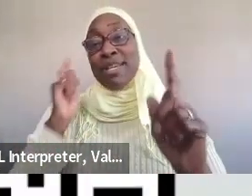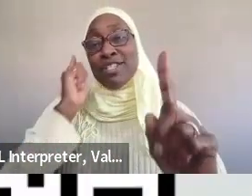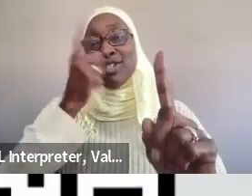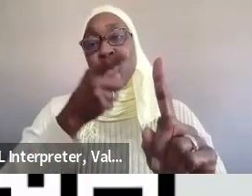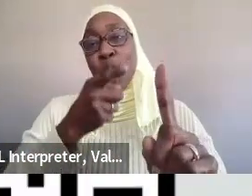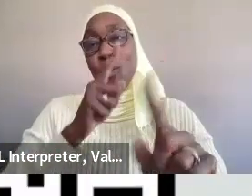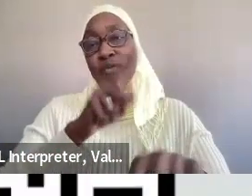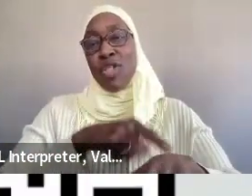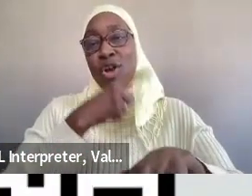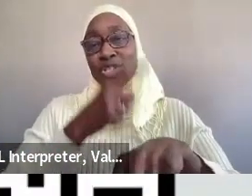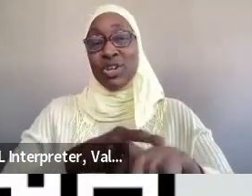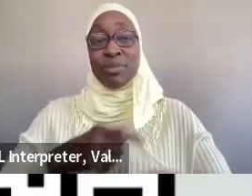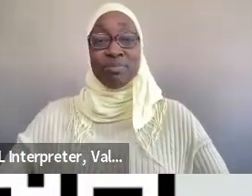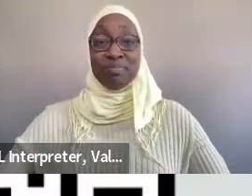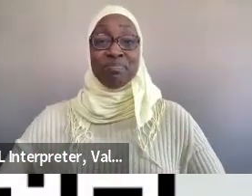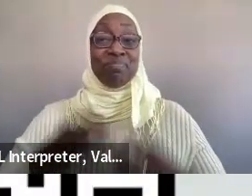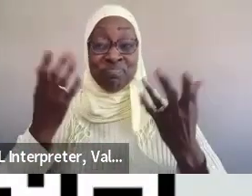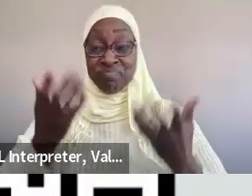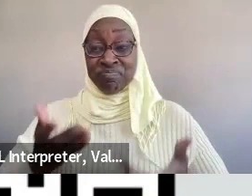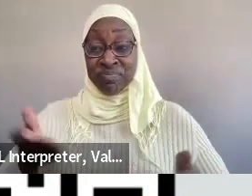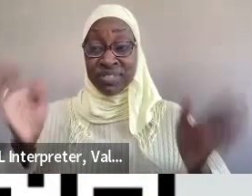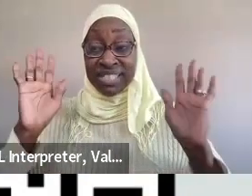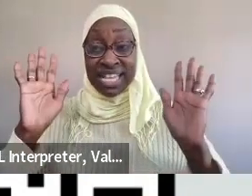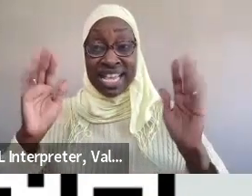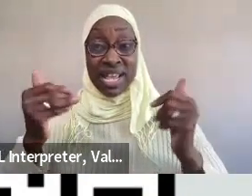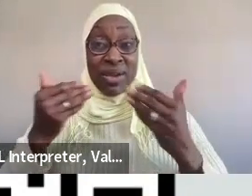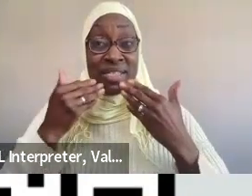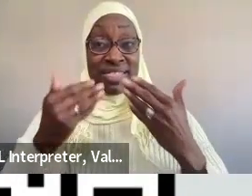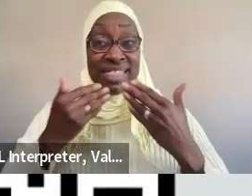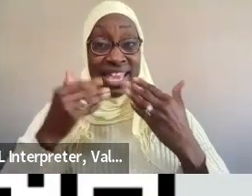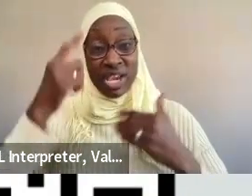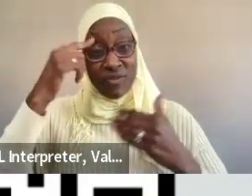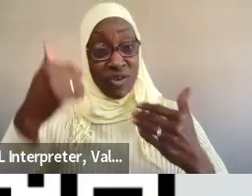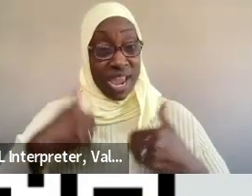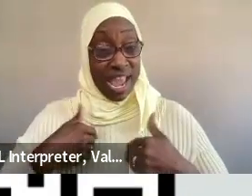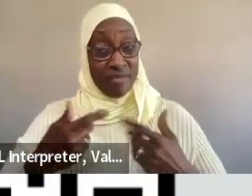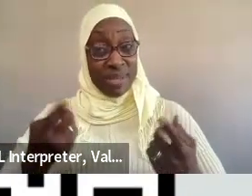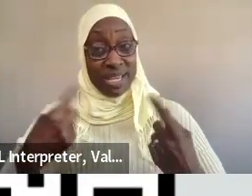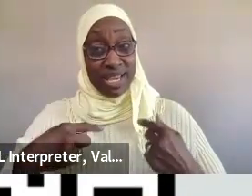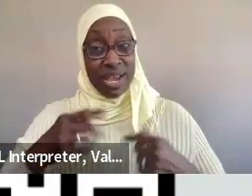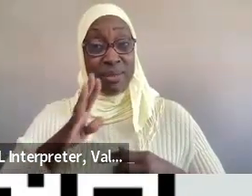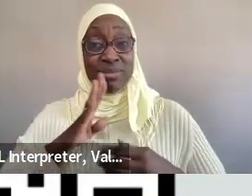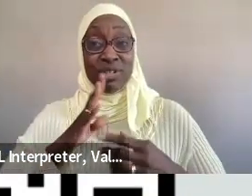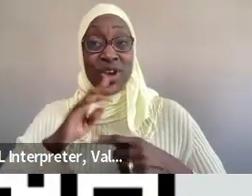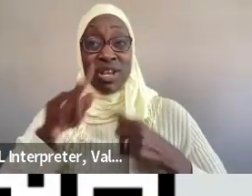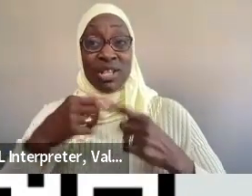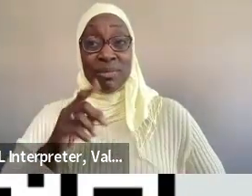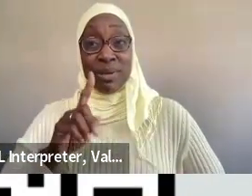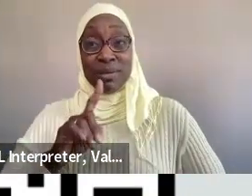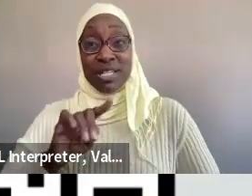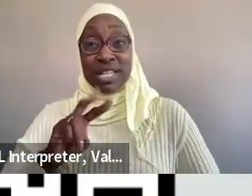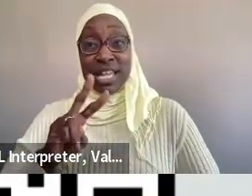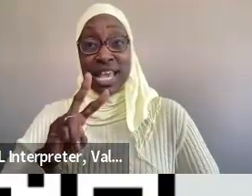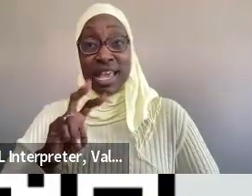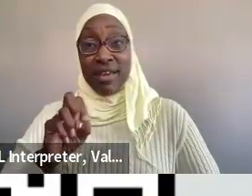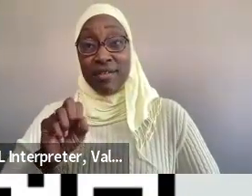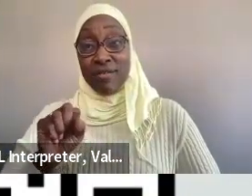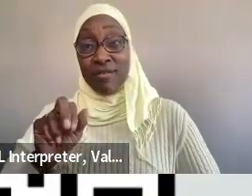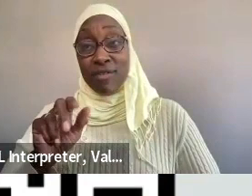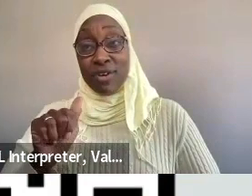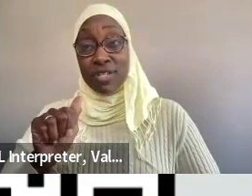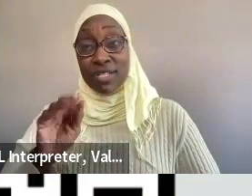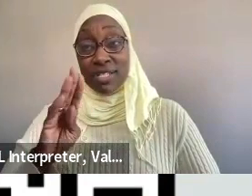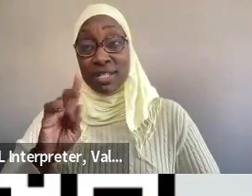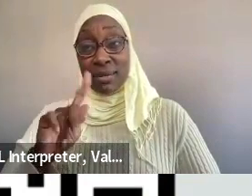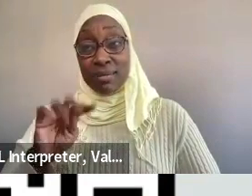That is all I have. I just wanted to say thank you for having me come speak a little bit about Diversability. On the slide here, we have